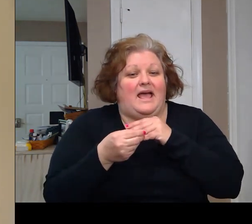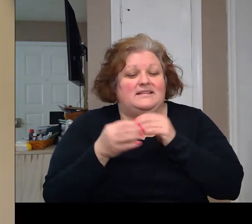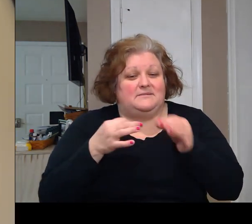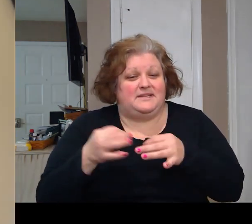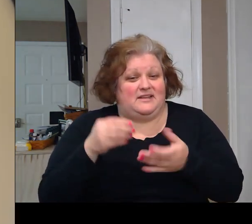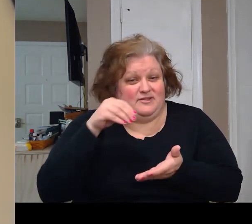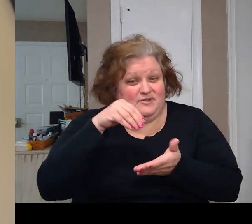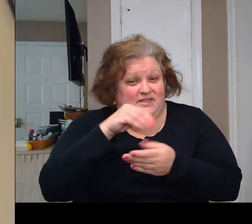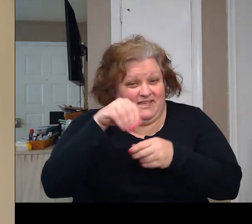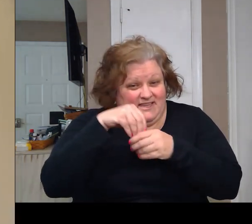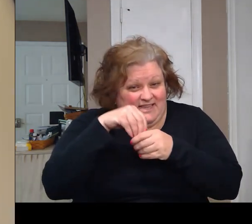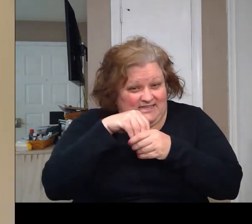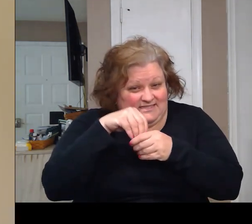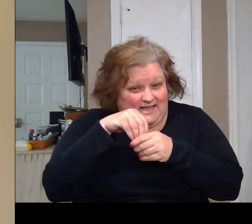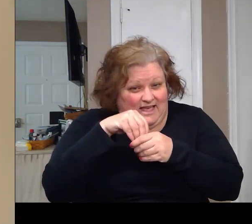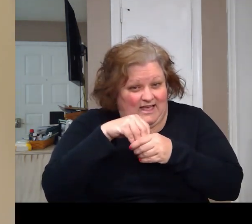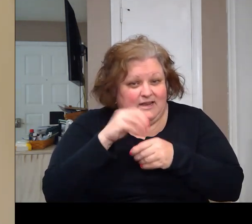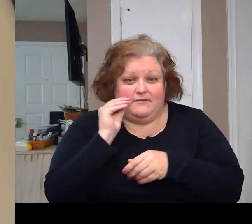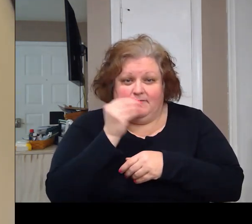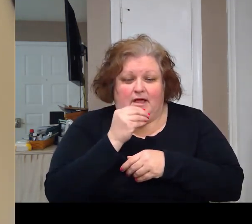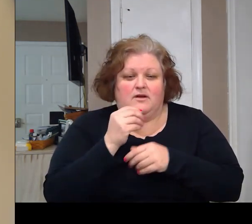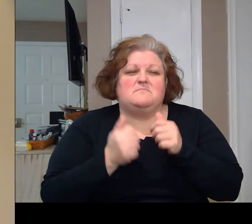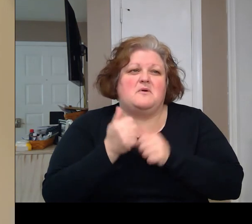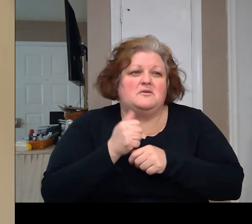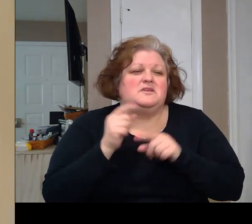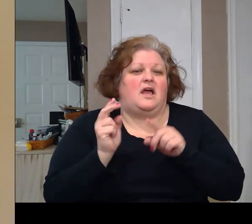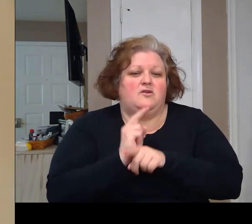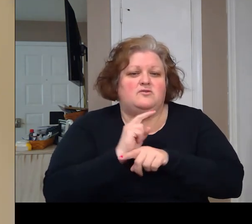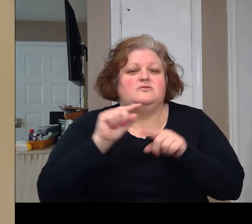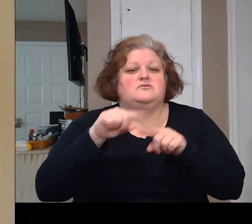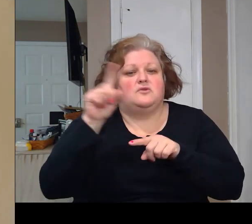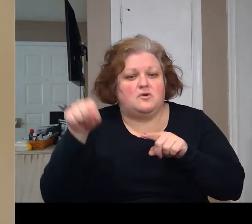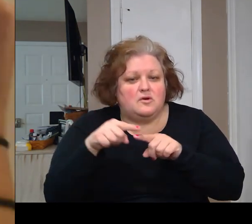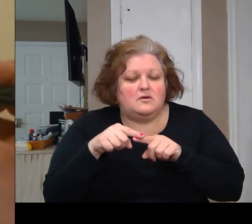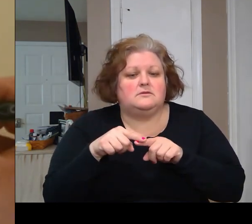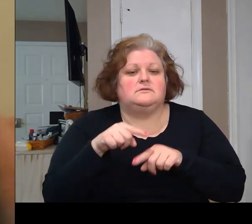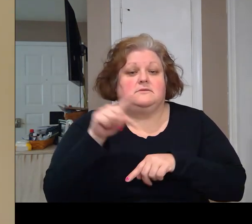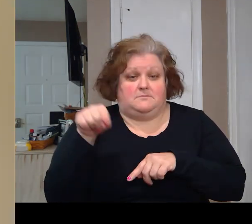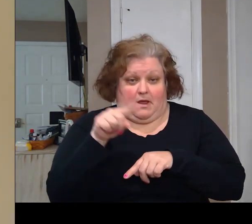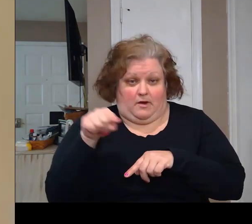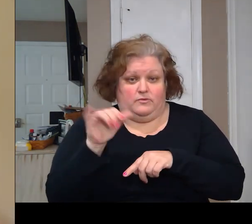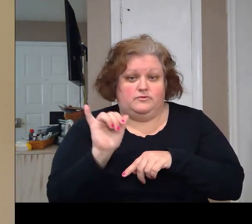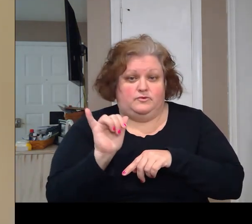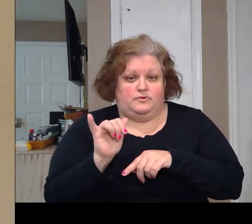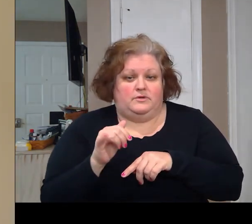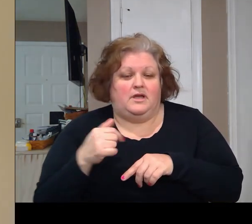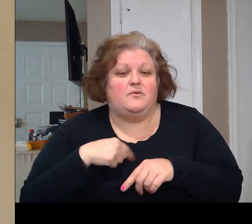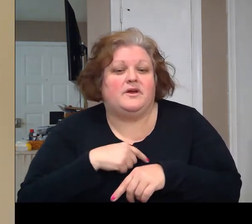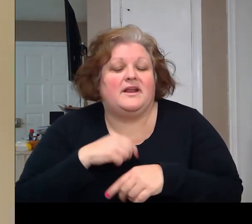Then I'm going to add some details to the inside of the flowers. I mostly use circles, big, large. I use some